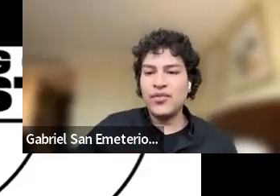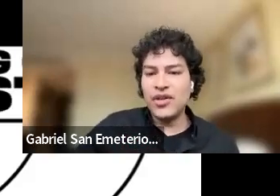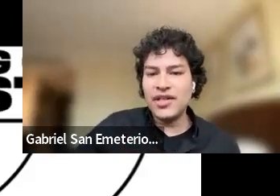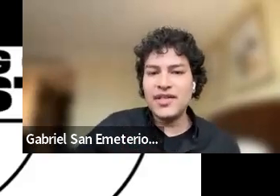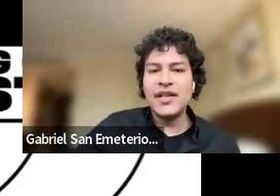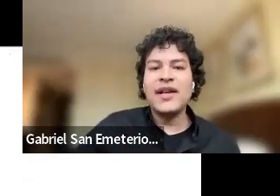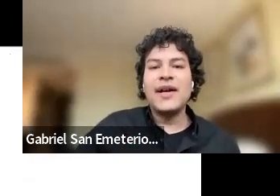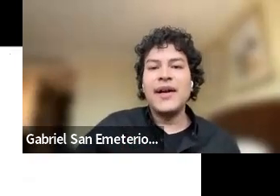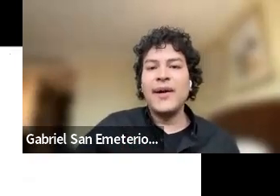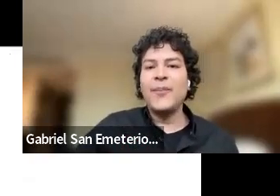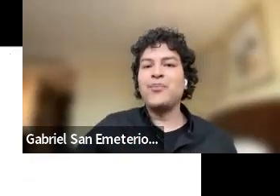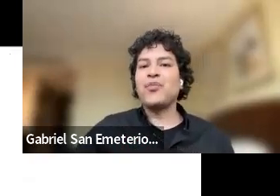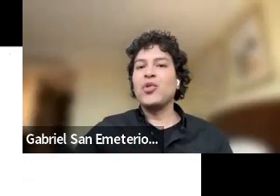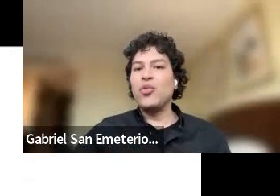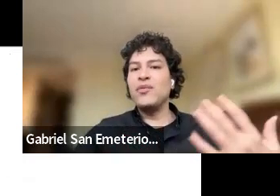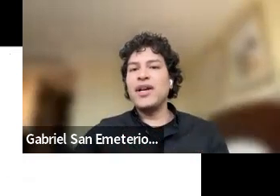they show up for us?